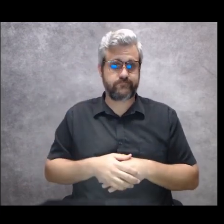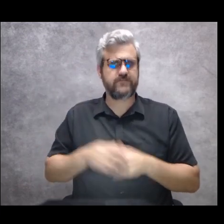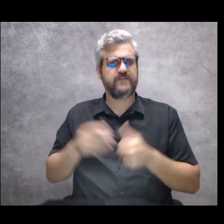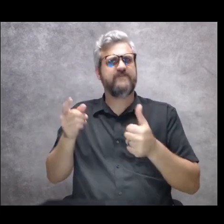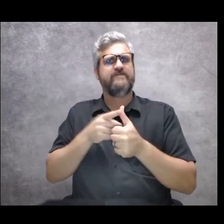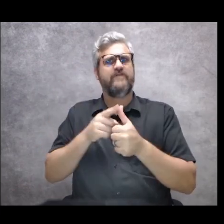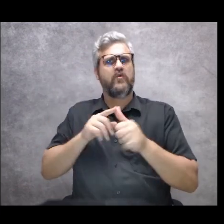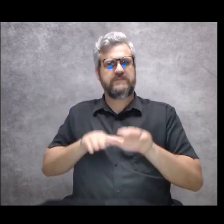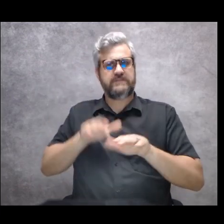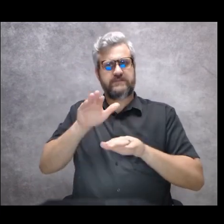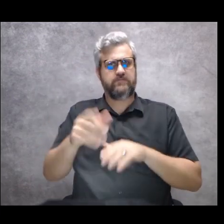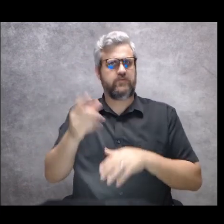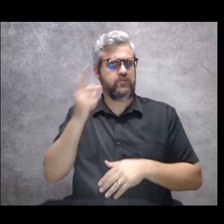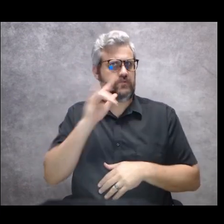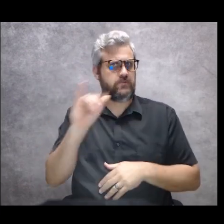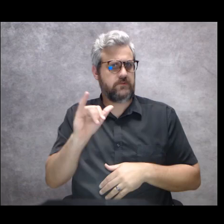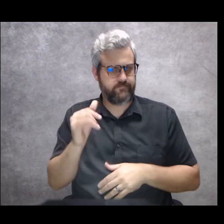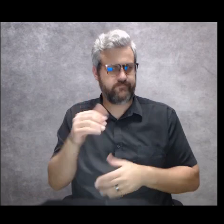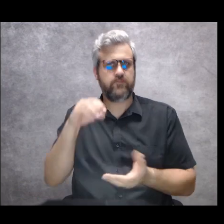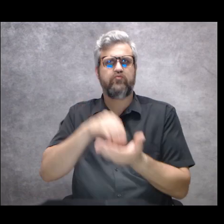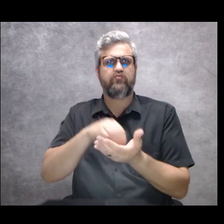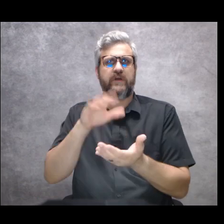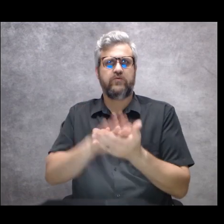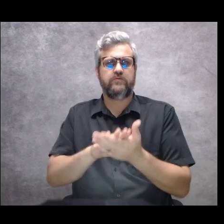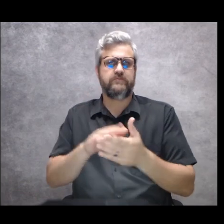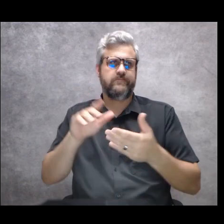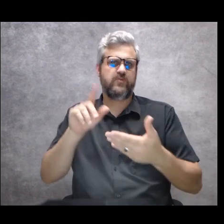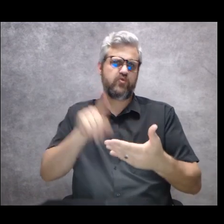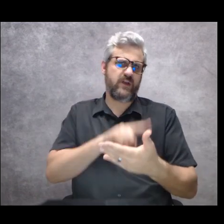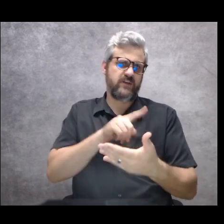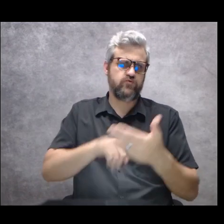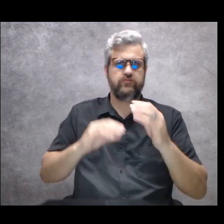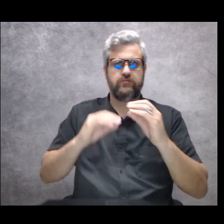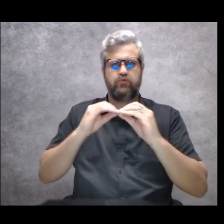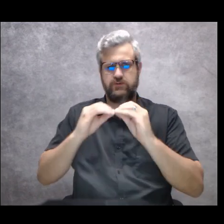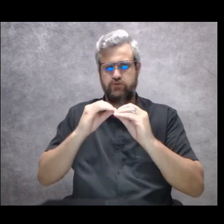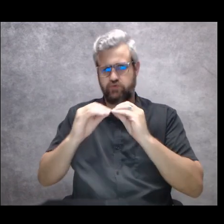The first step in the process is records correction.